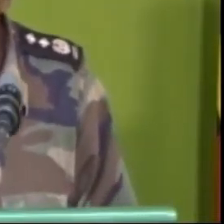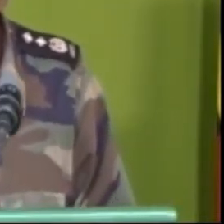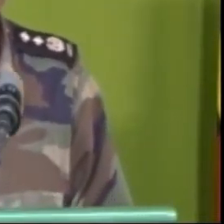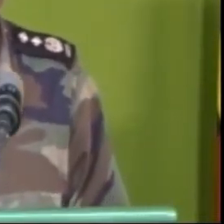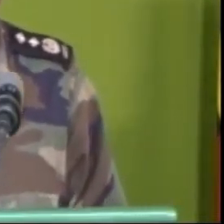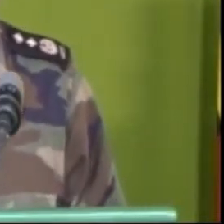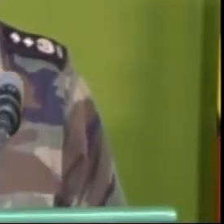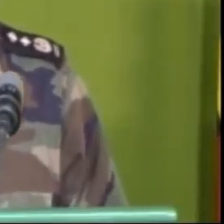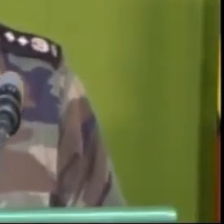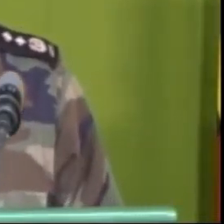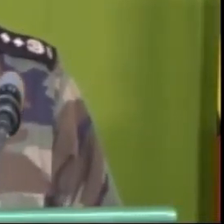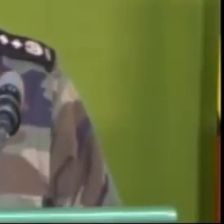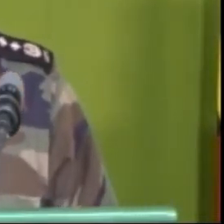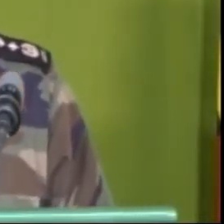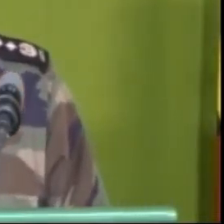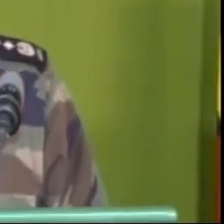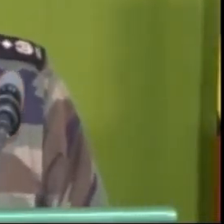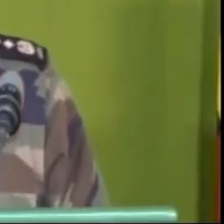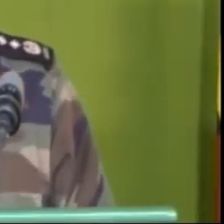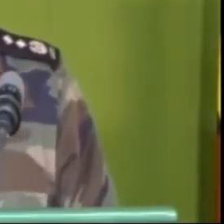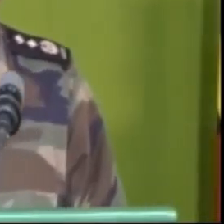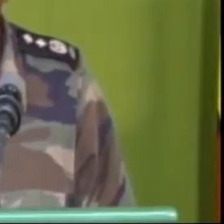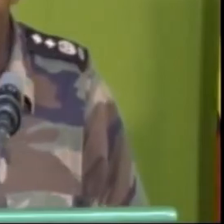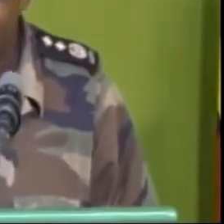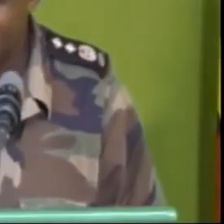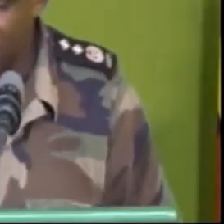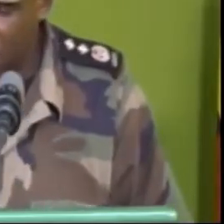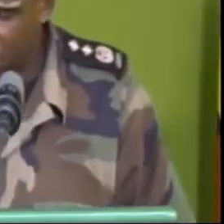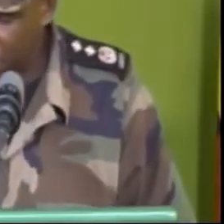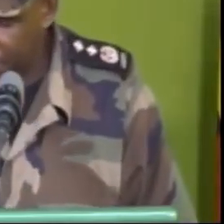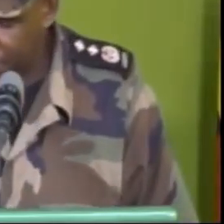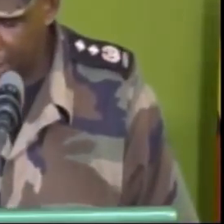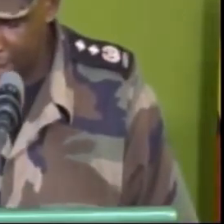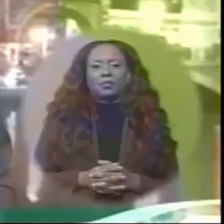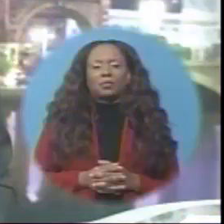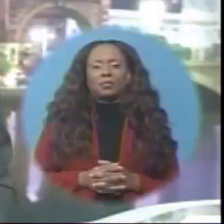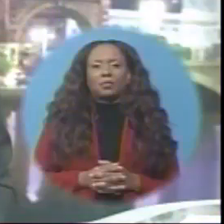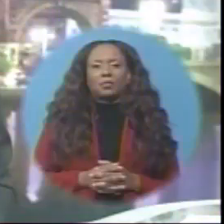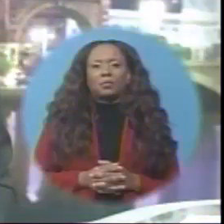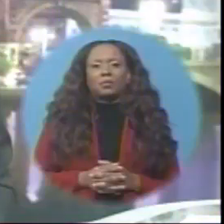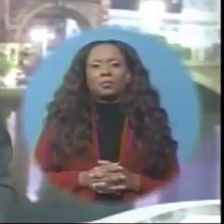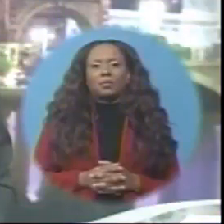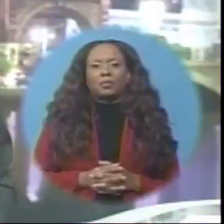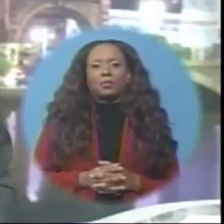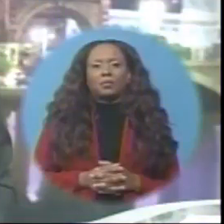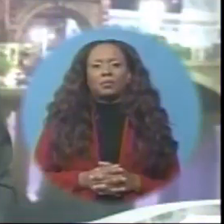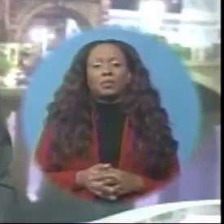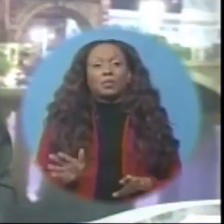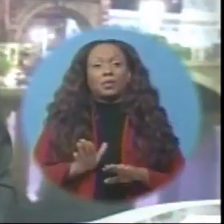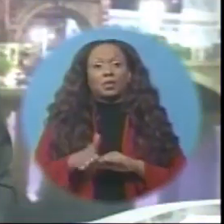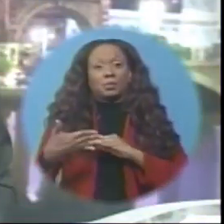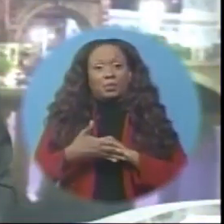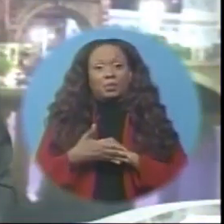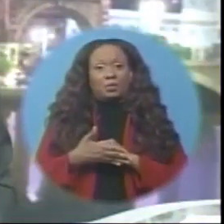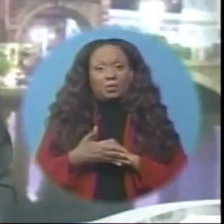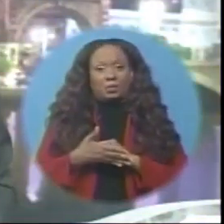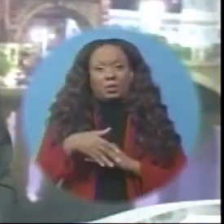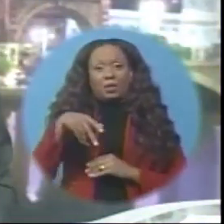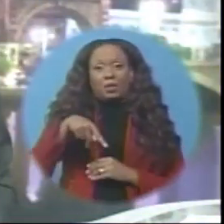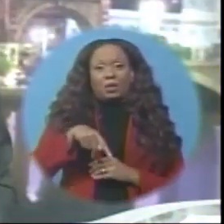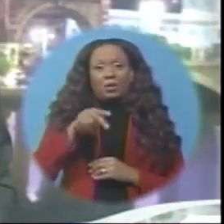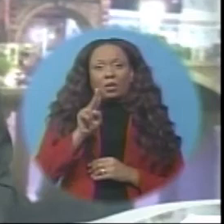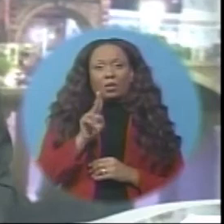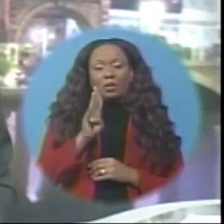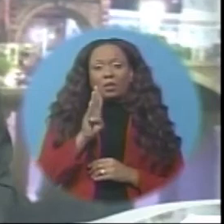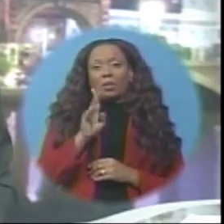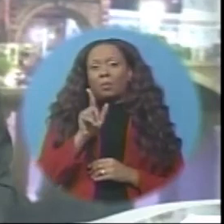you the right to be outside after 10 o'clock at nights. The Jamaica Public Service is reporting